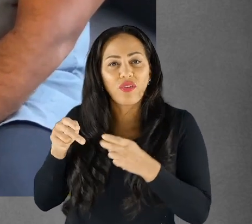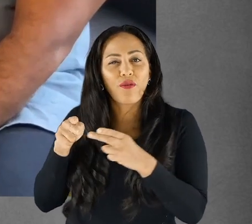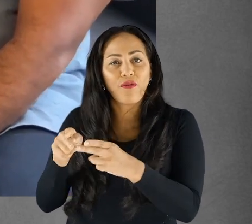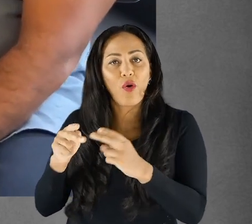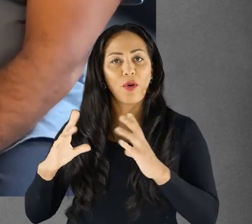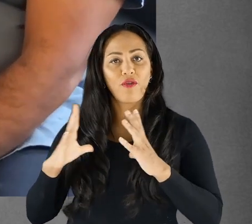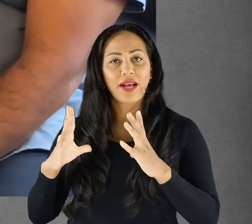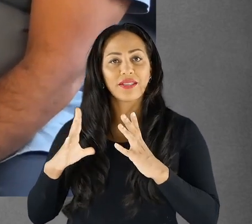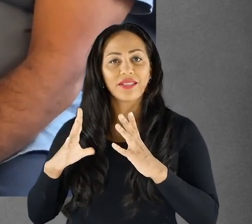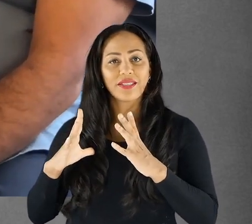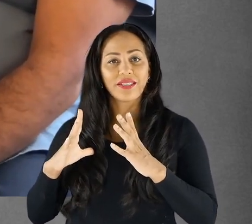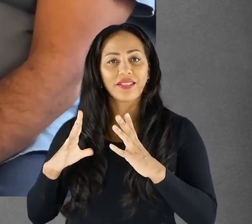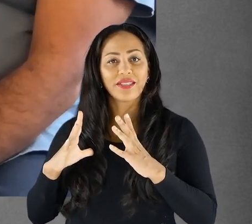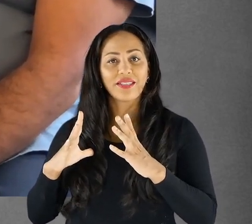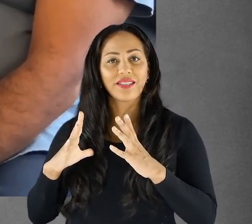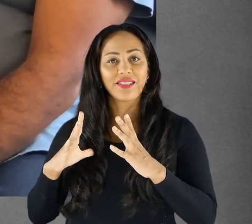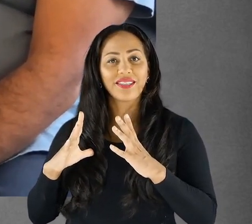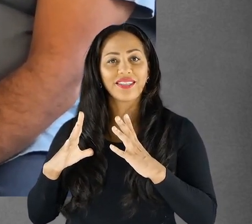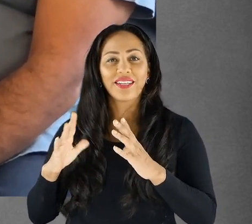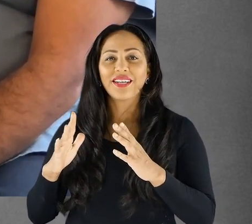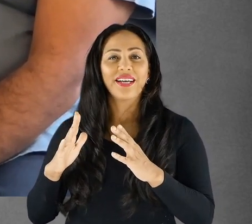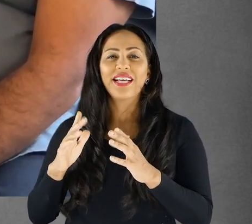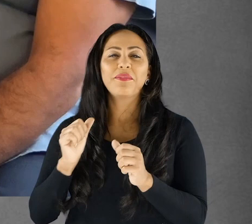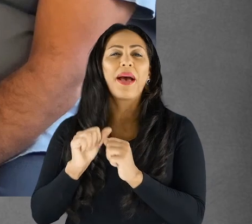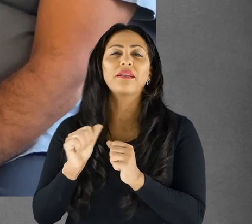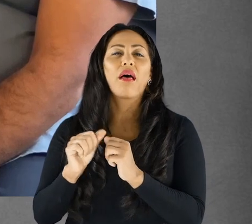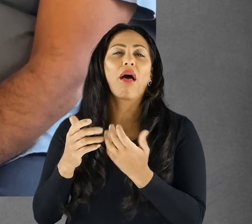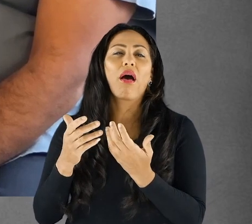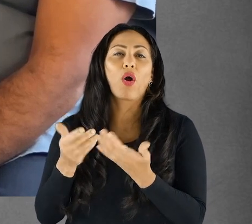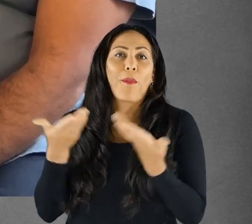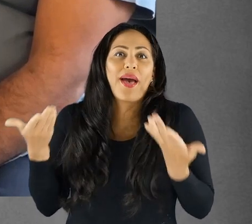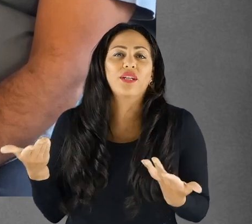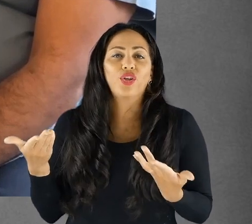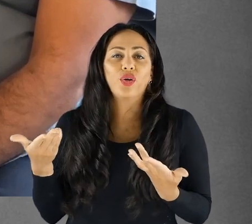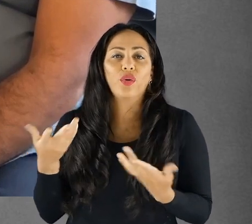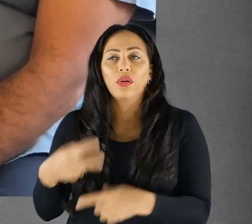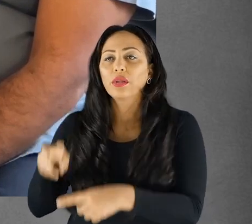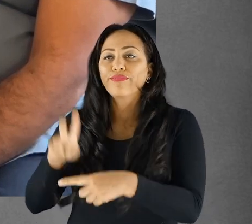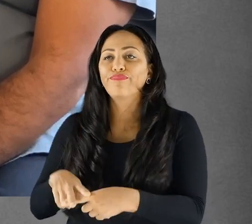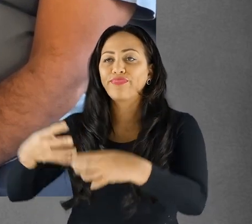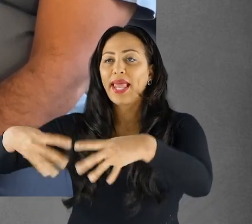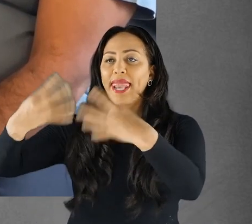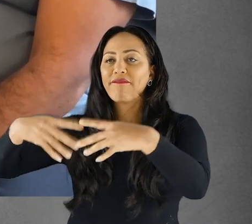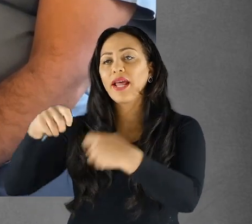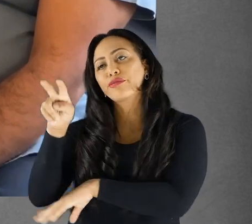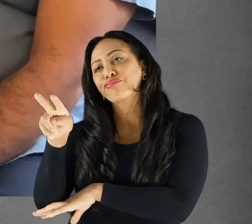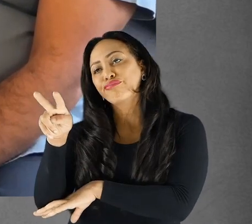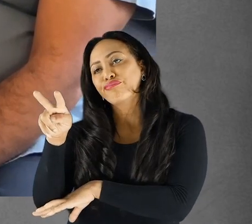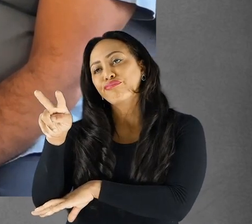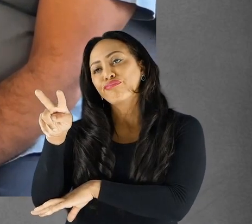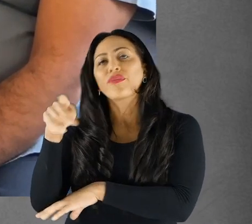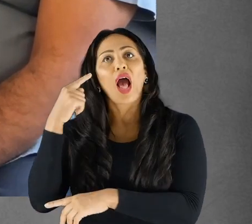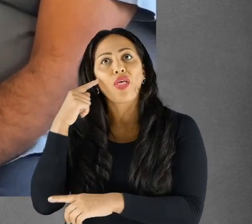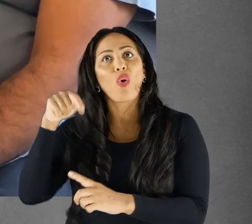creating a little video fun thing. And then kind of like, okay, done that for a while. It's better than just like fogging